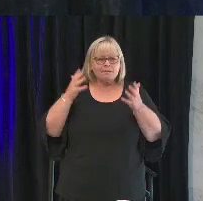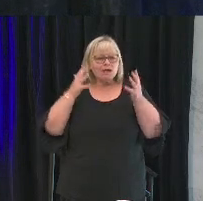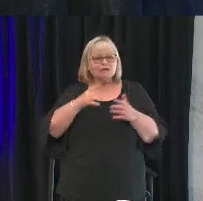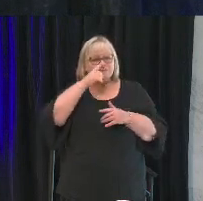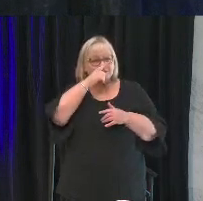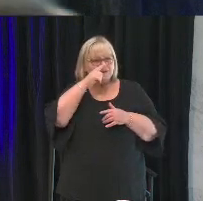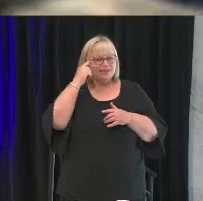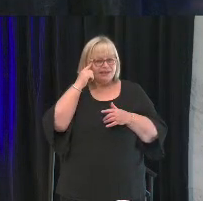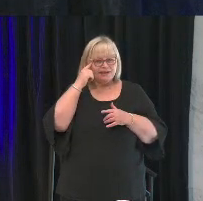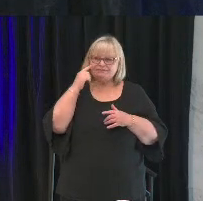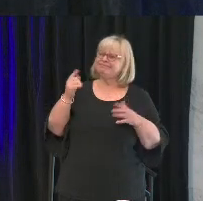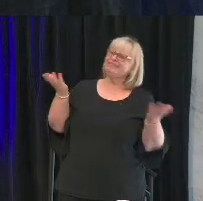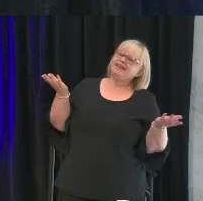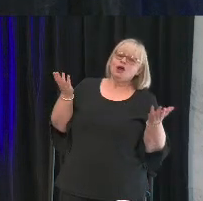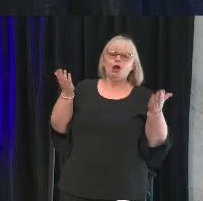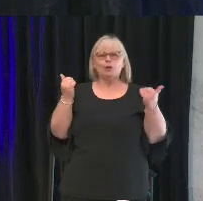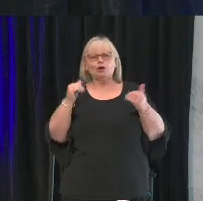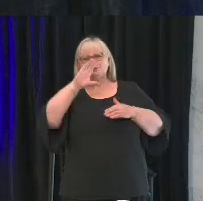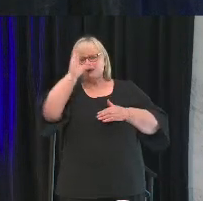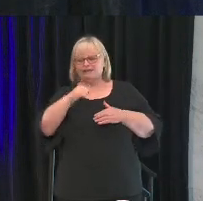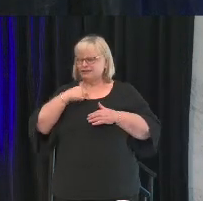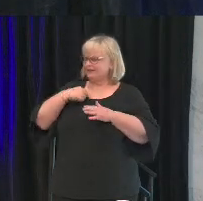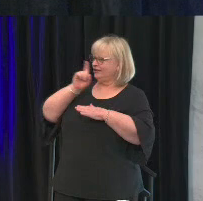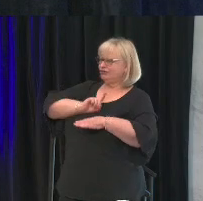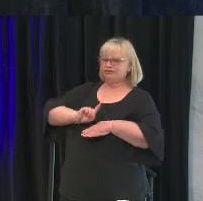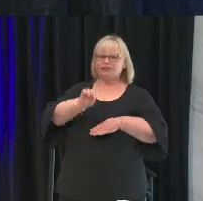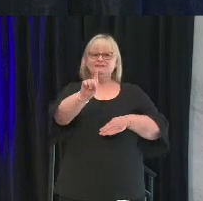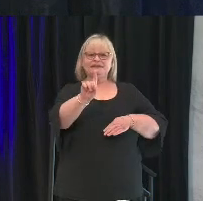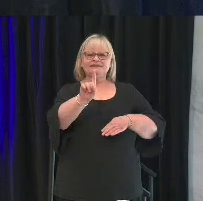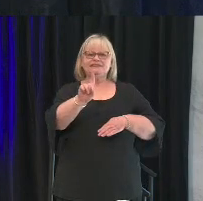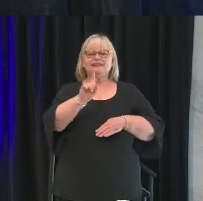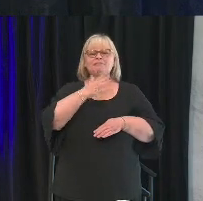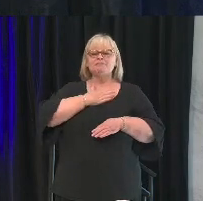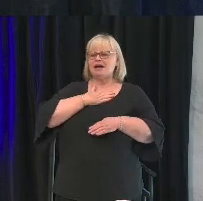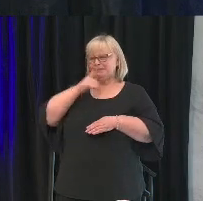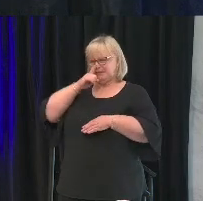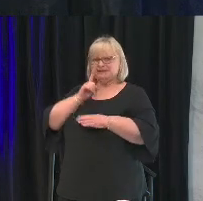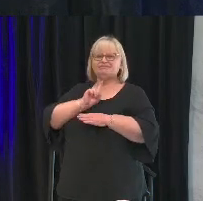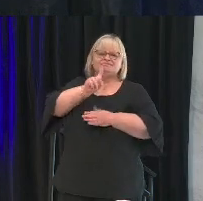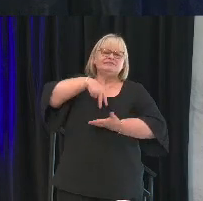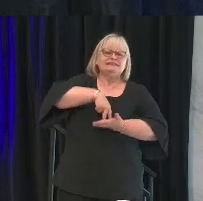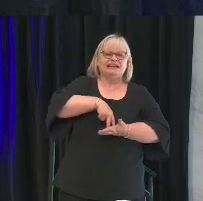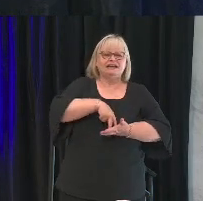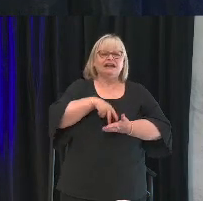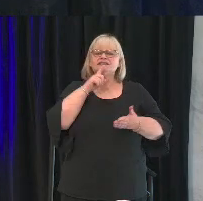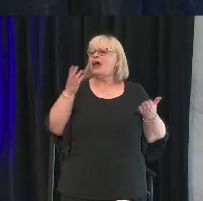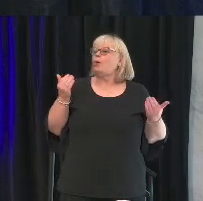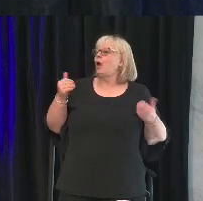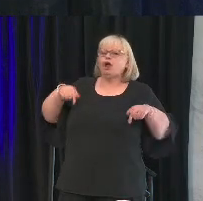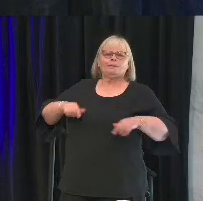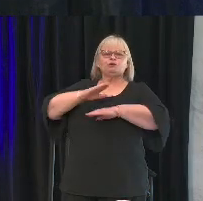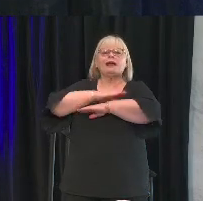think that a welcome to country is just me as a representative of my people here standing up in front of you and saying welcome to